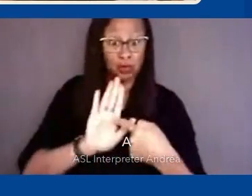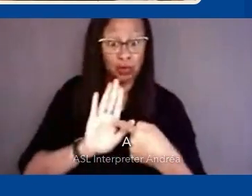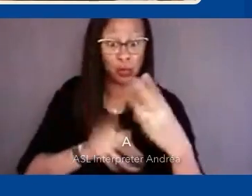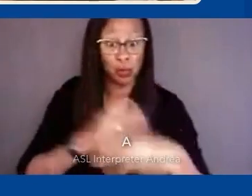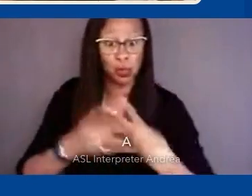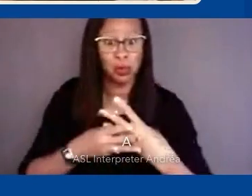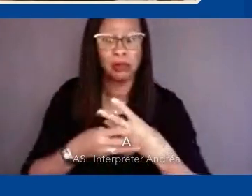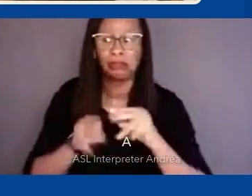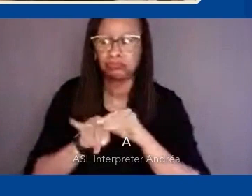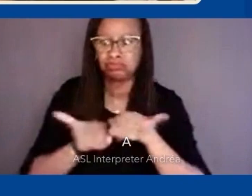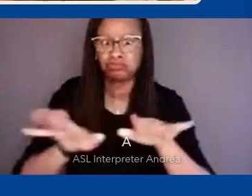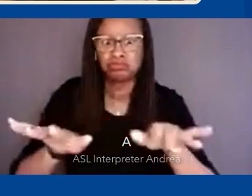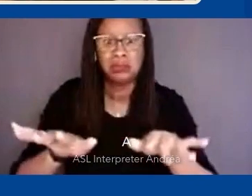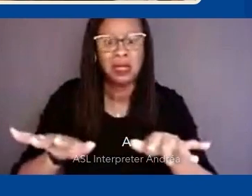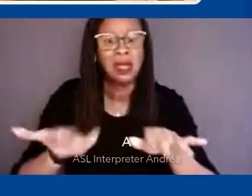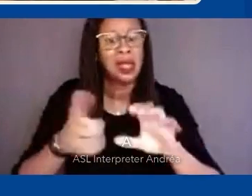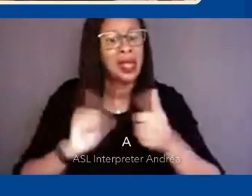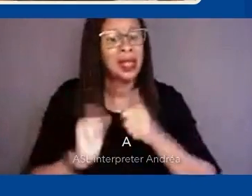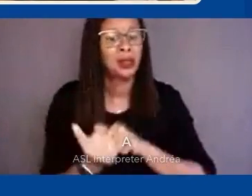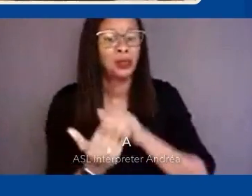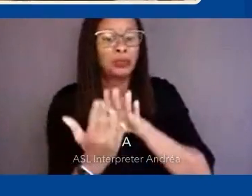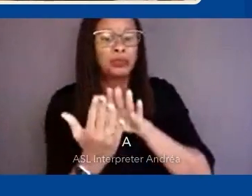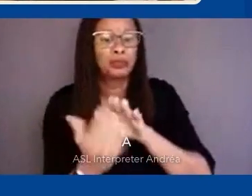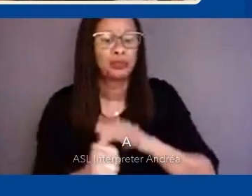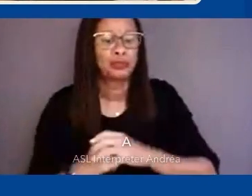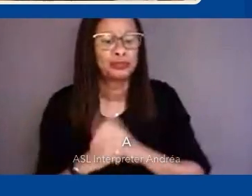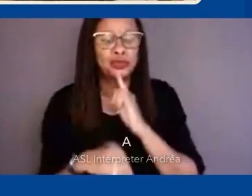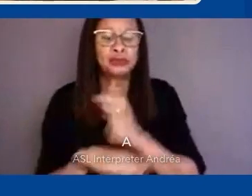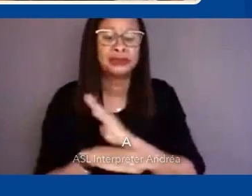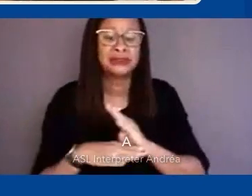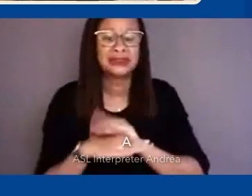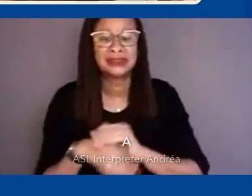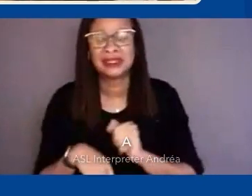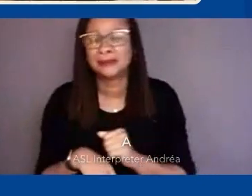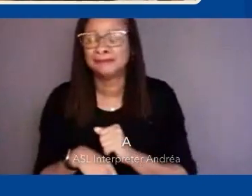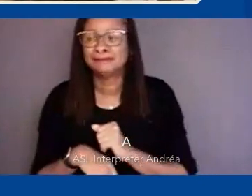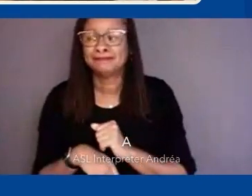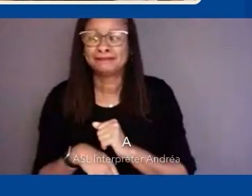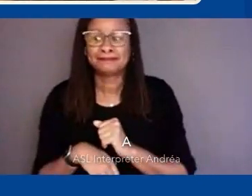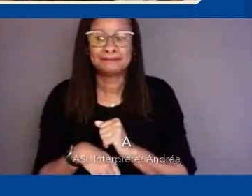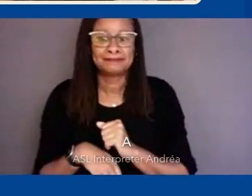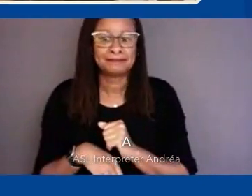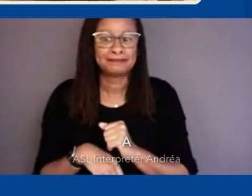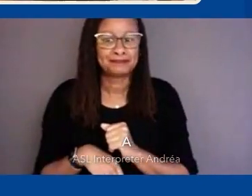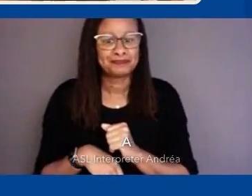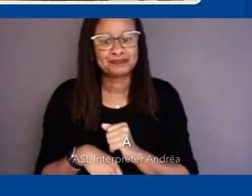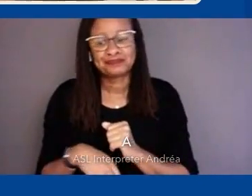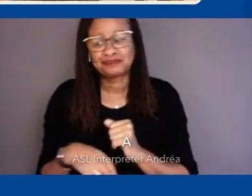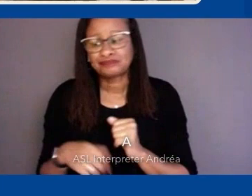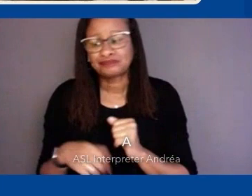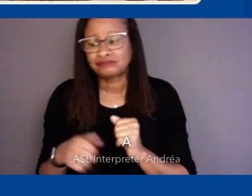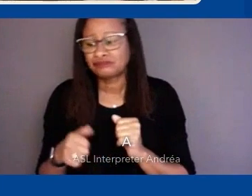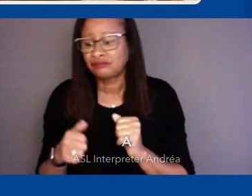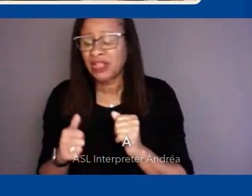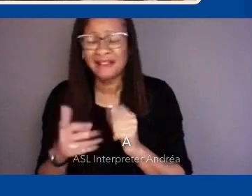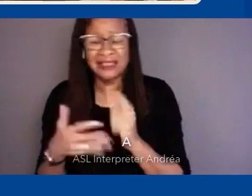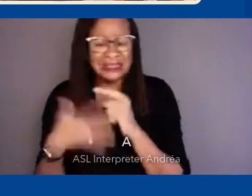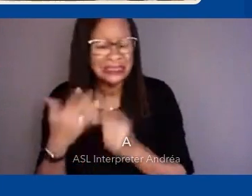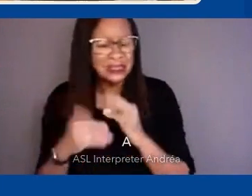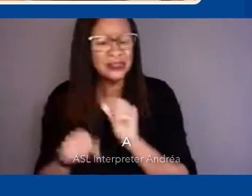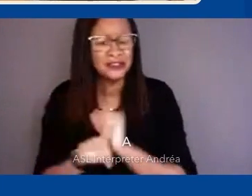approach literally like the nuts and bolts of shooting, editing, producing